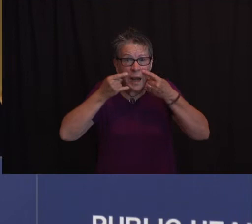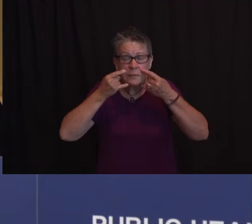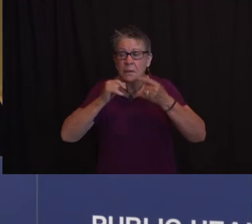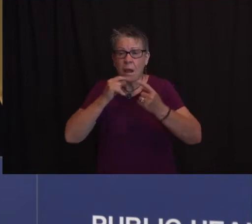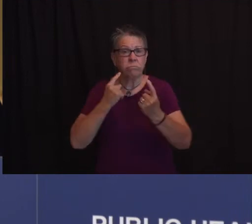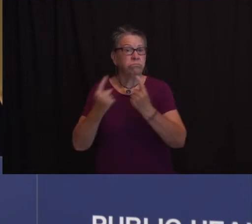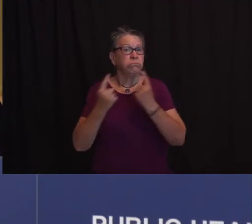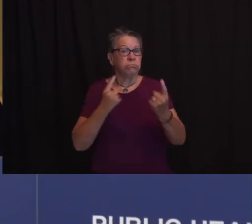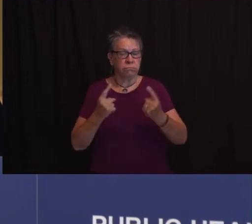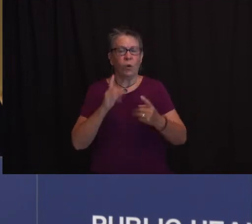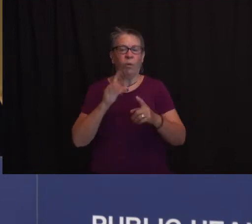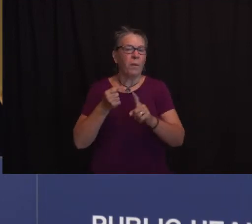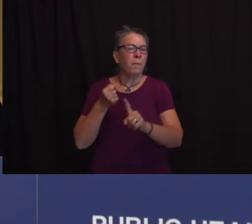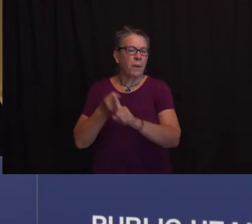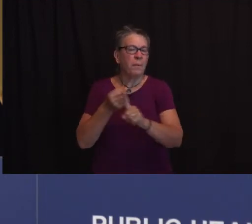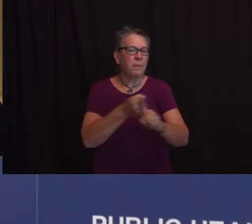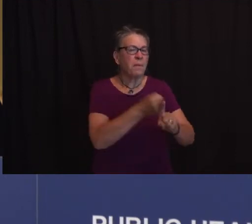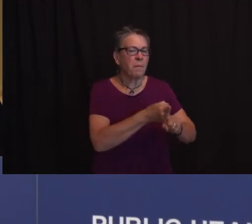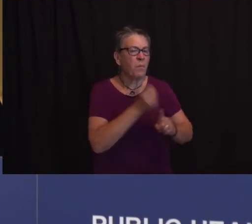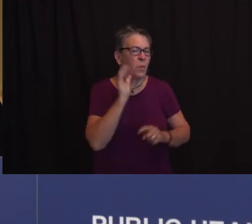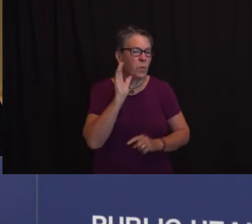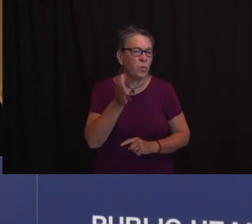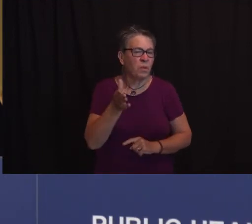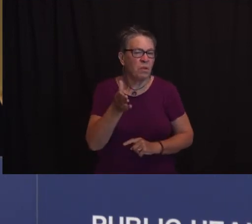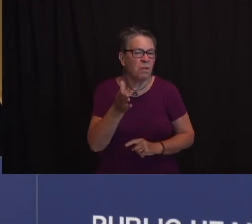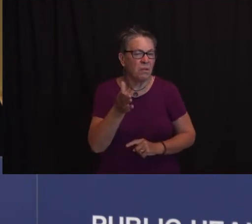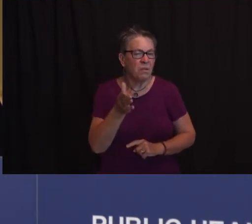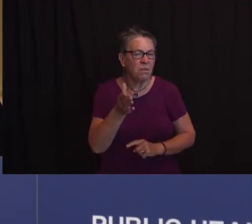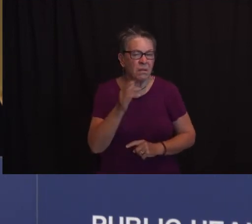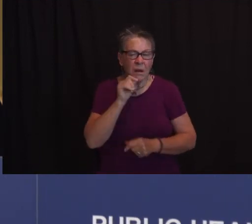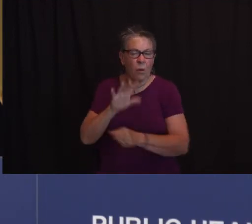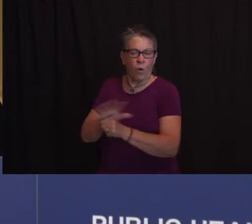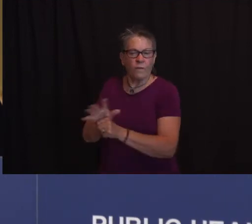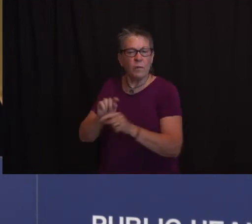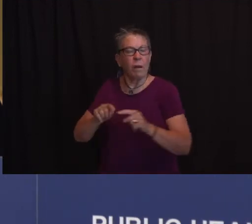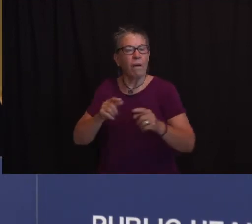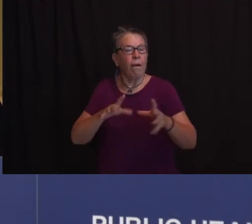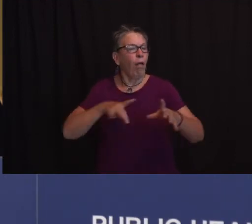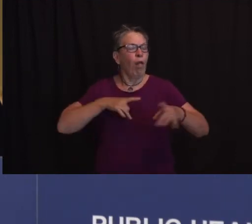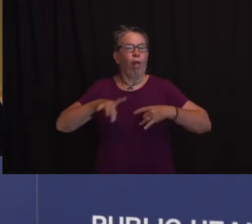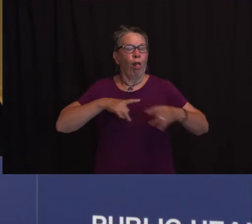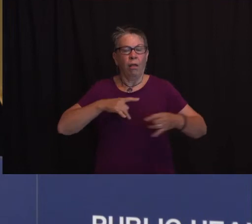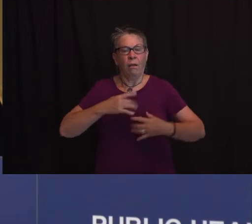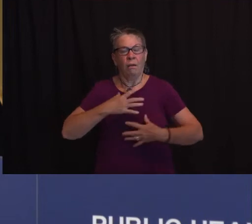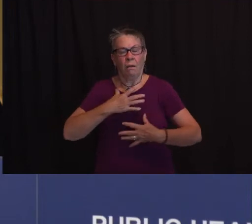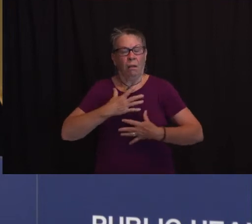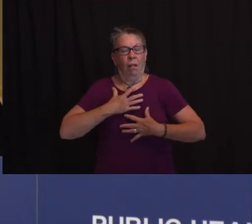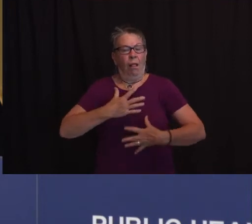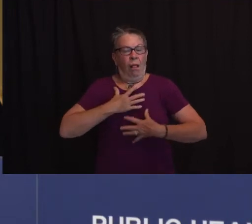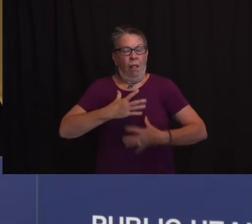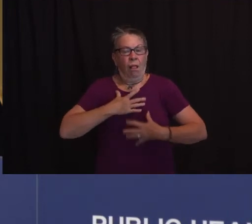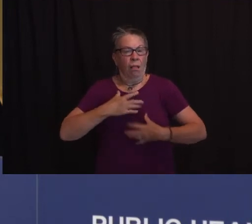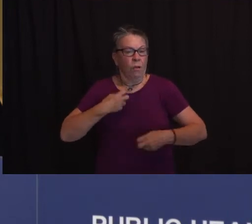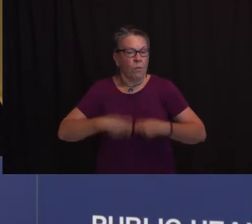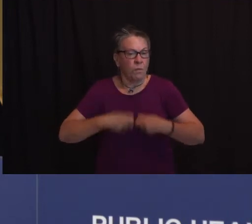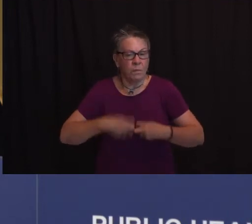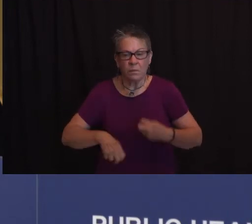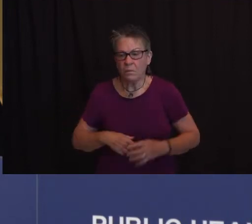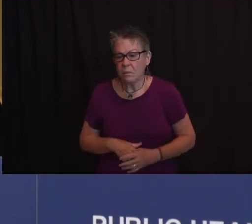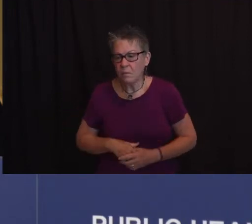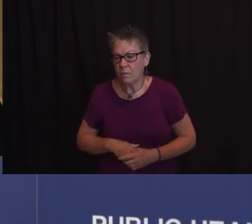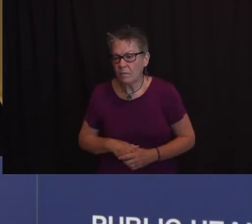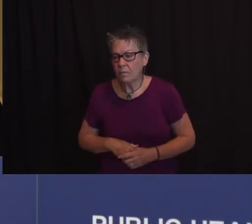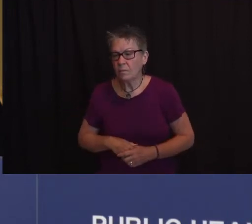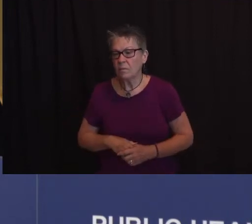interseasonal increases in respiratory syncytial virus, which is a virus that can cause, you know, pretty bad